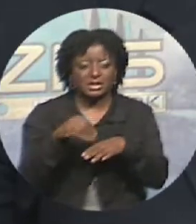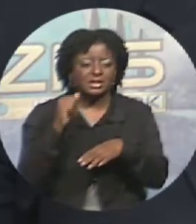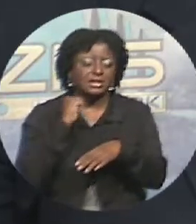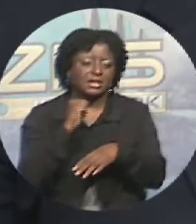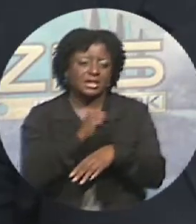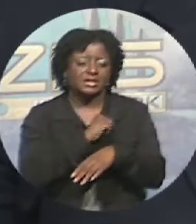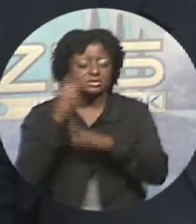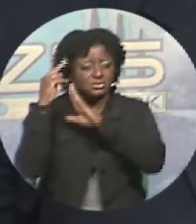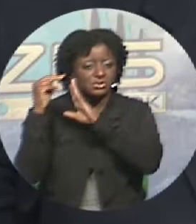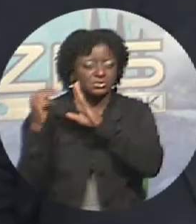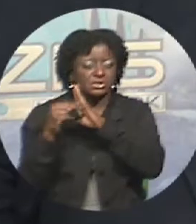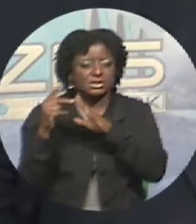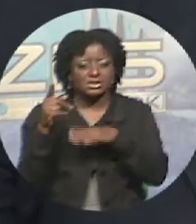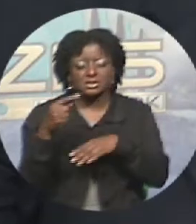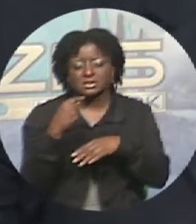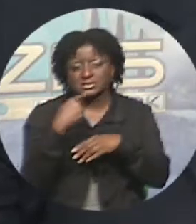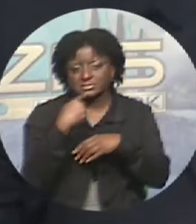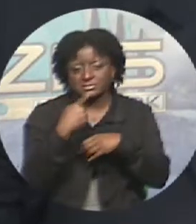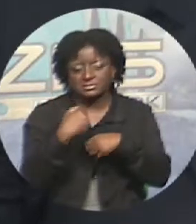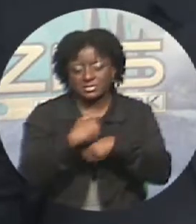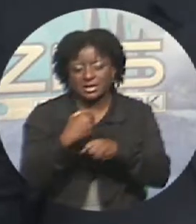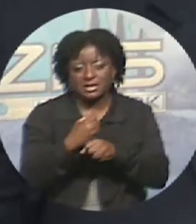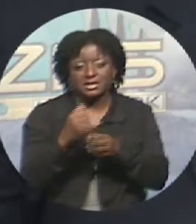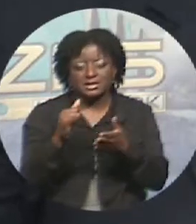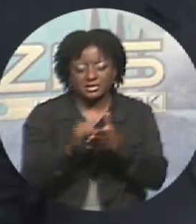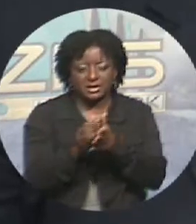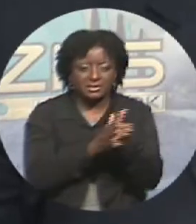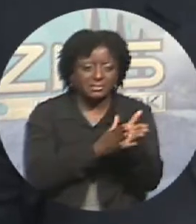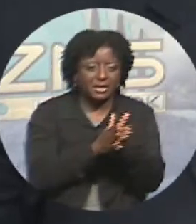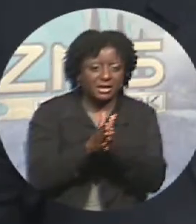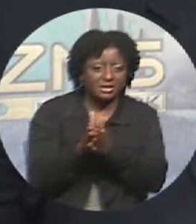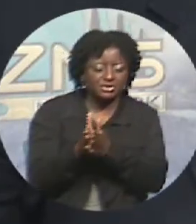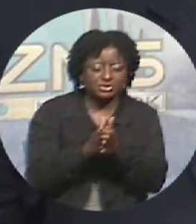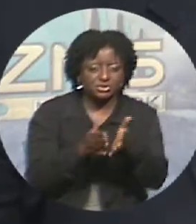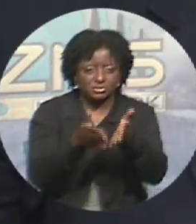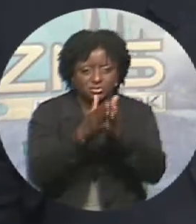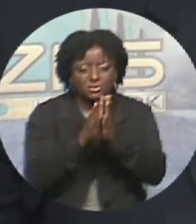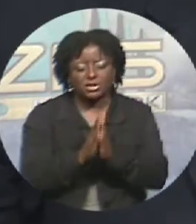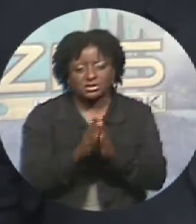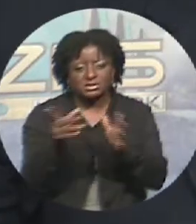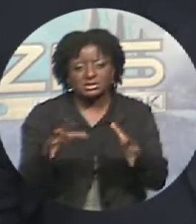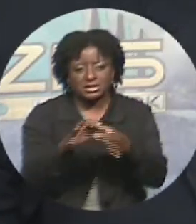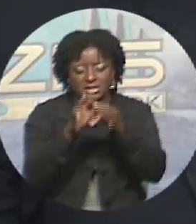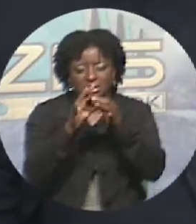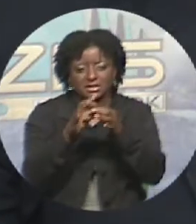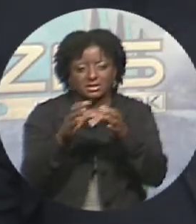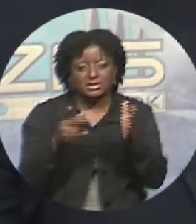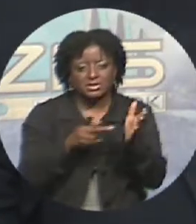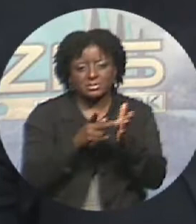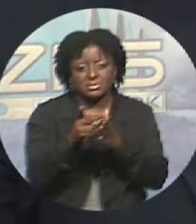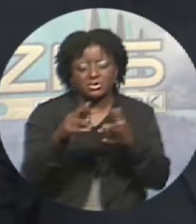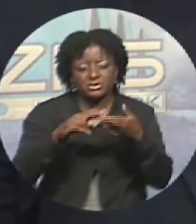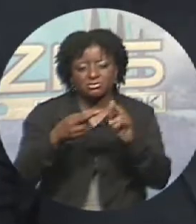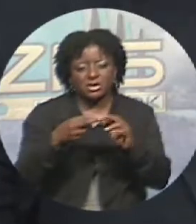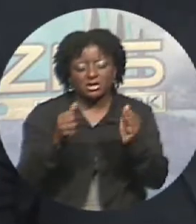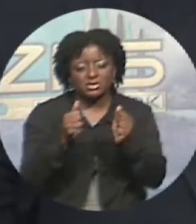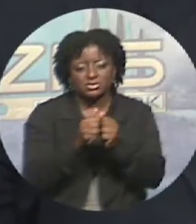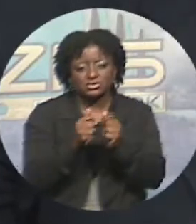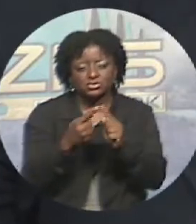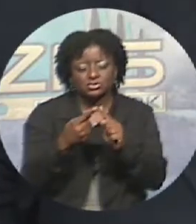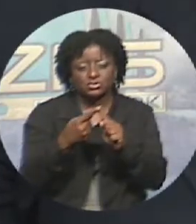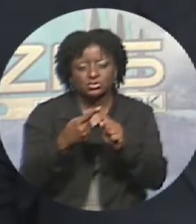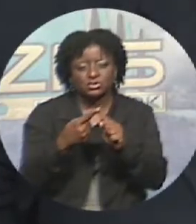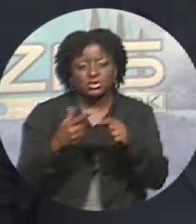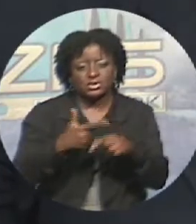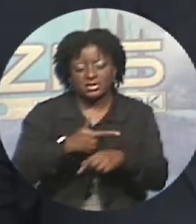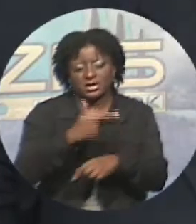on Paradise Island. When he made that passionate plea, Prime Minister Christie linked the murder rate to the gun smuggling trade. And as Clint Watson tells